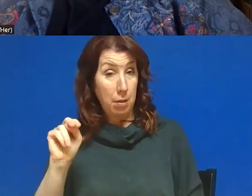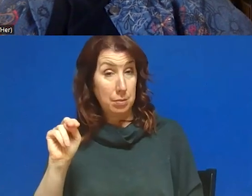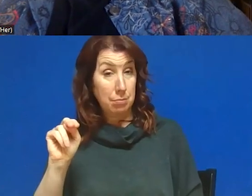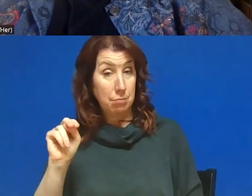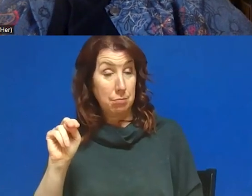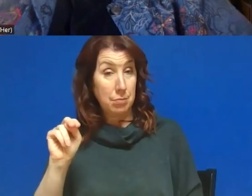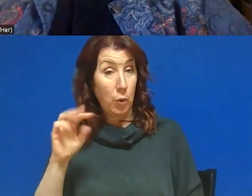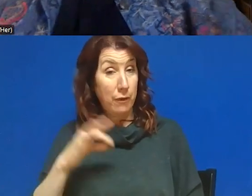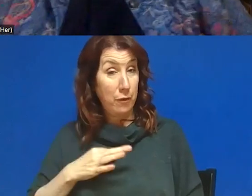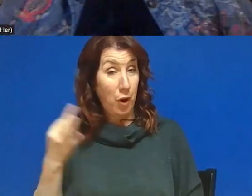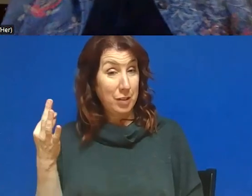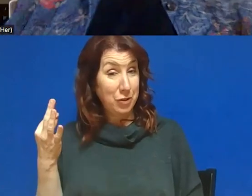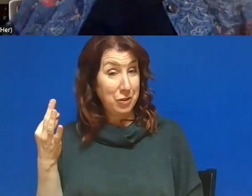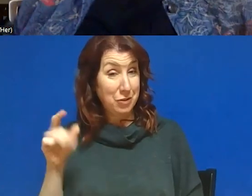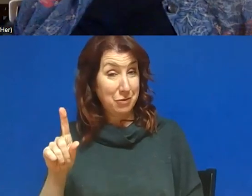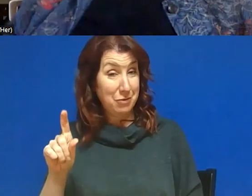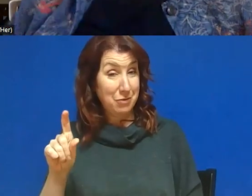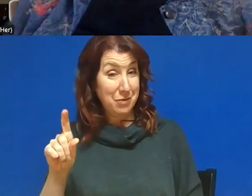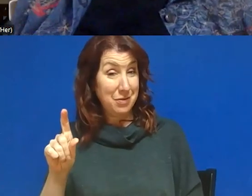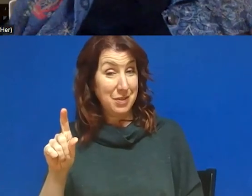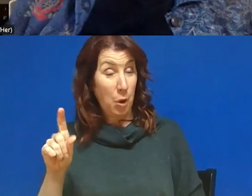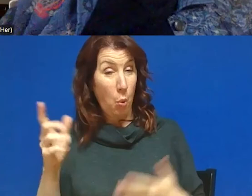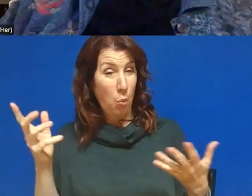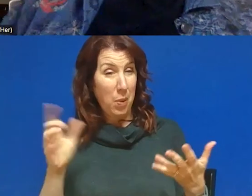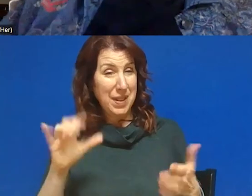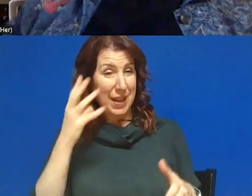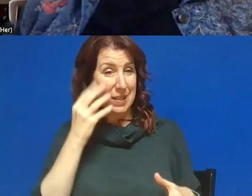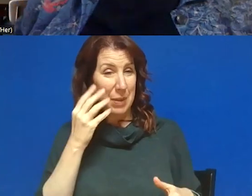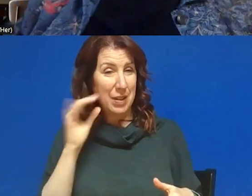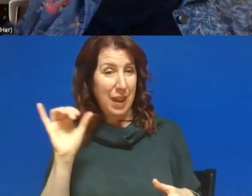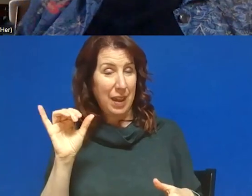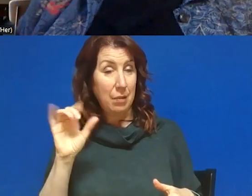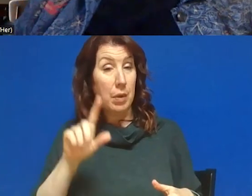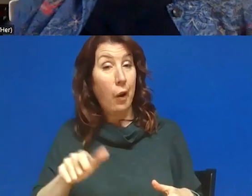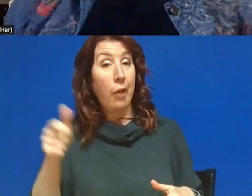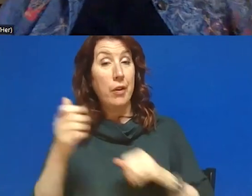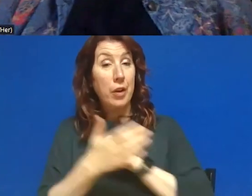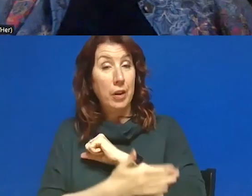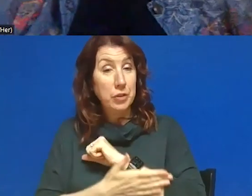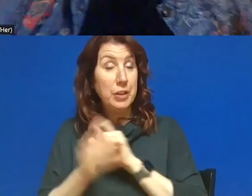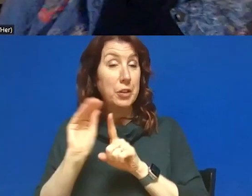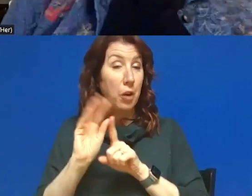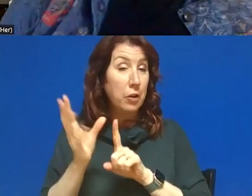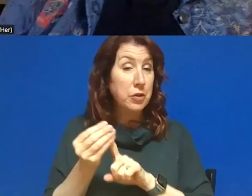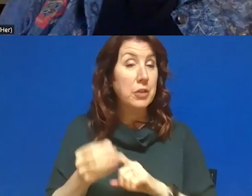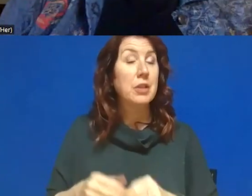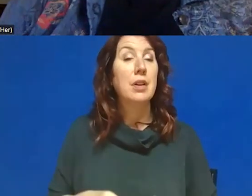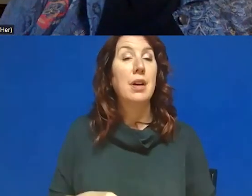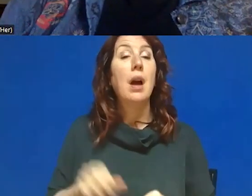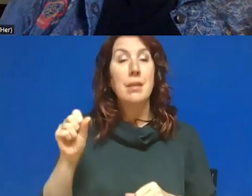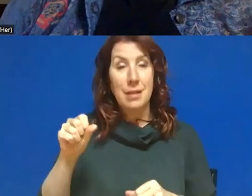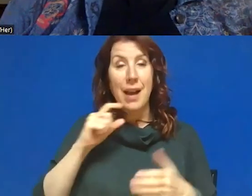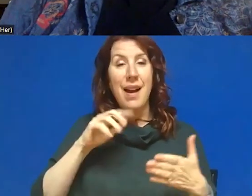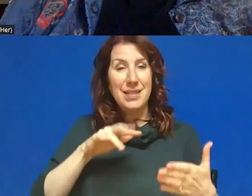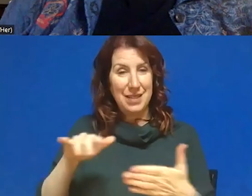was it in French? You know, that must have been a chat. What was that experience like, being in another culture and all that? Yeah, so I studied at